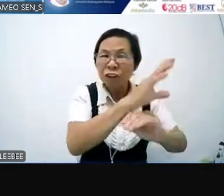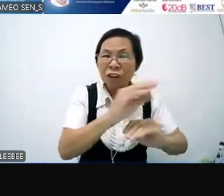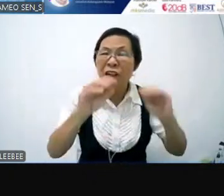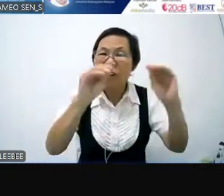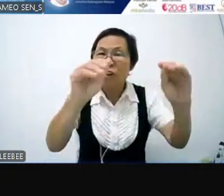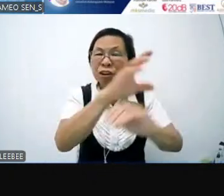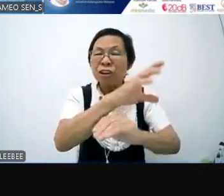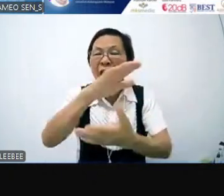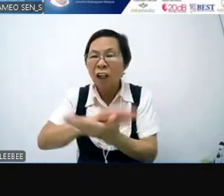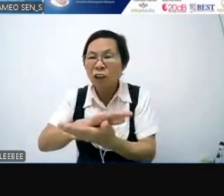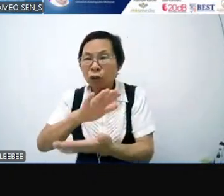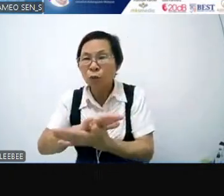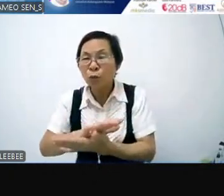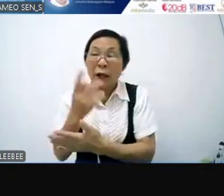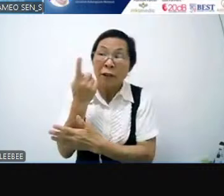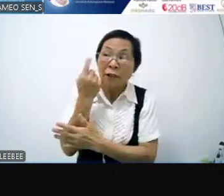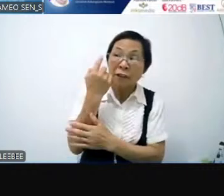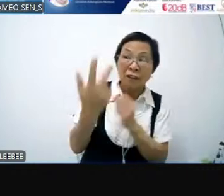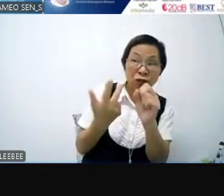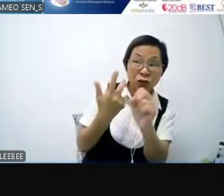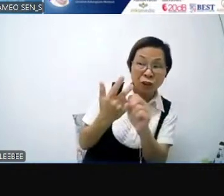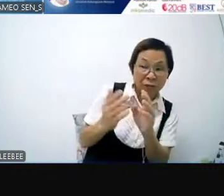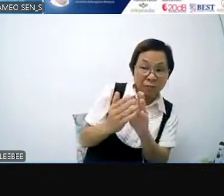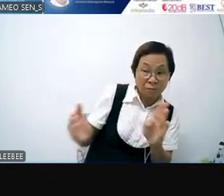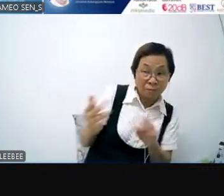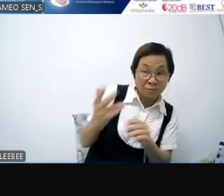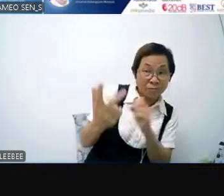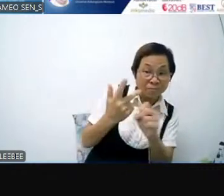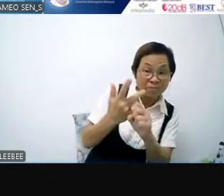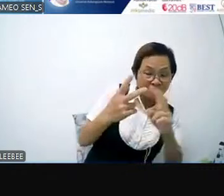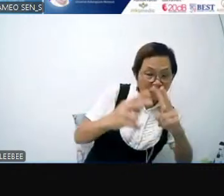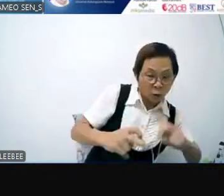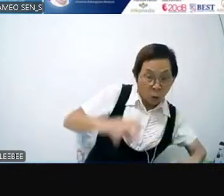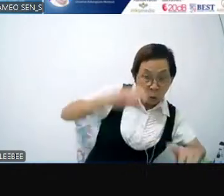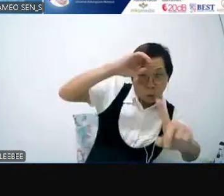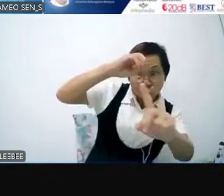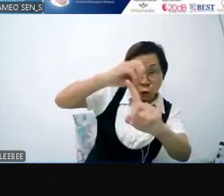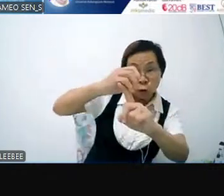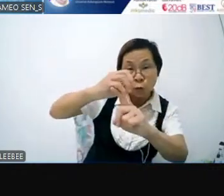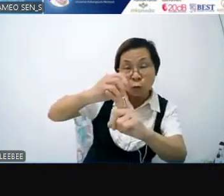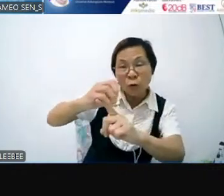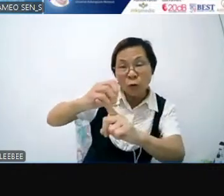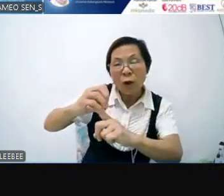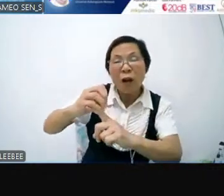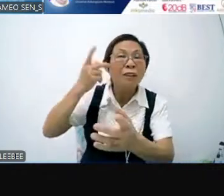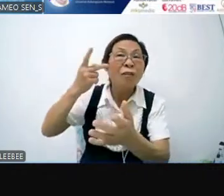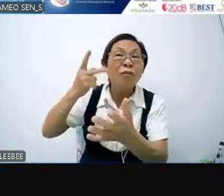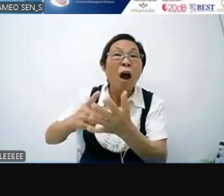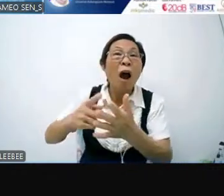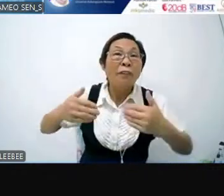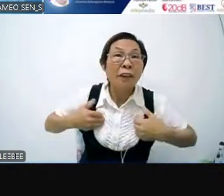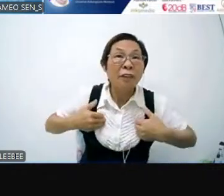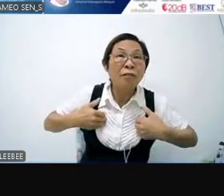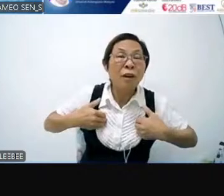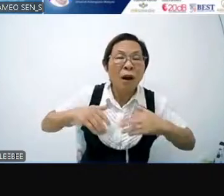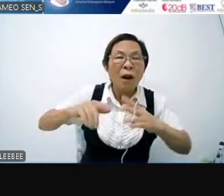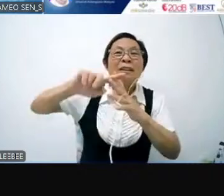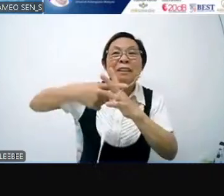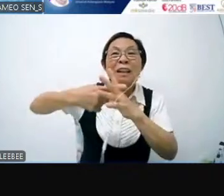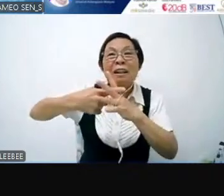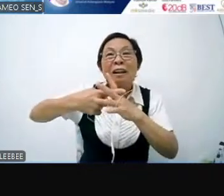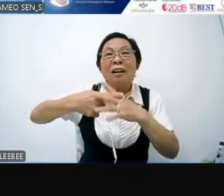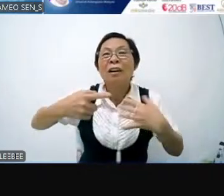in these recent 3 years? And the research objective is to identifying the existing implementation of accommodation